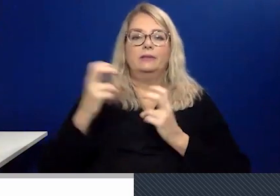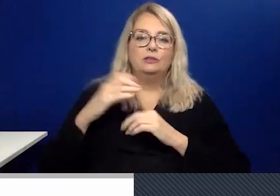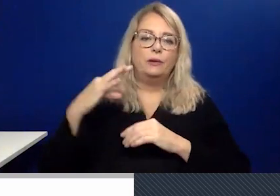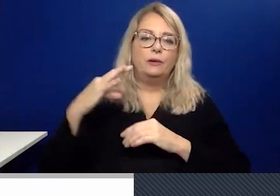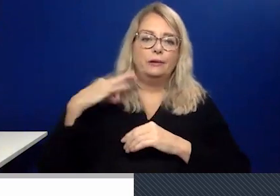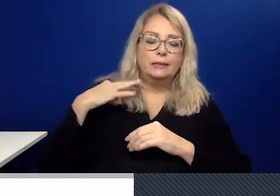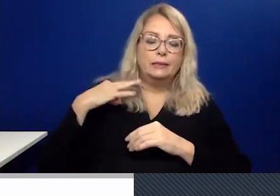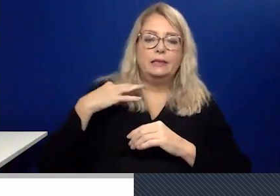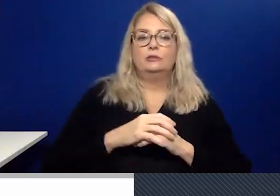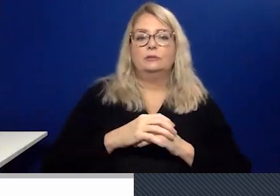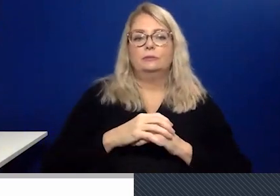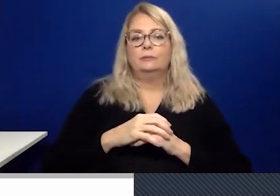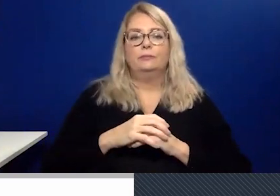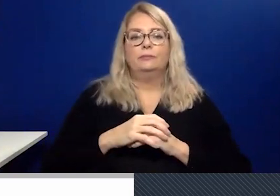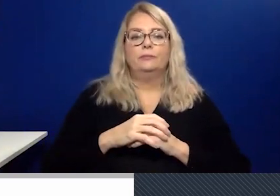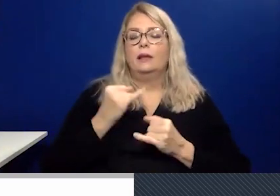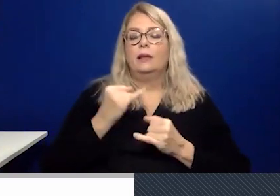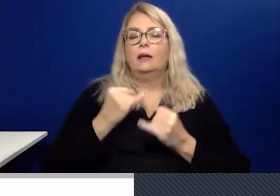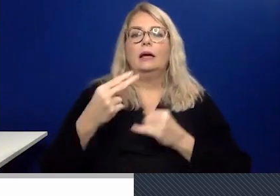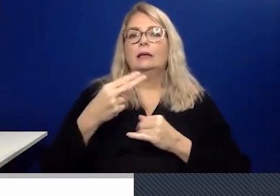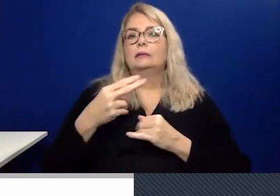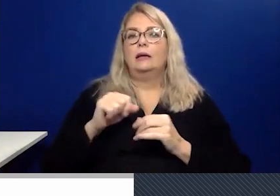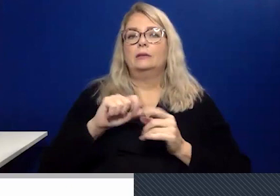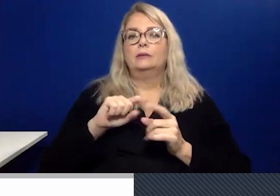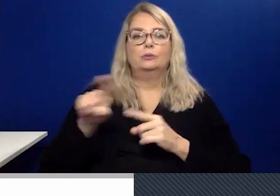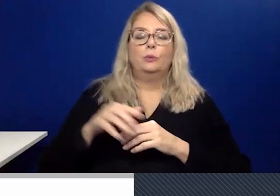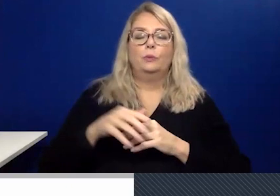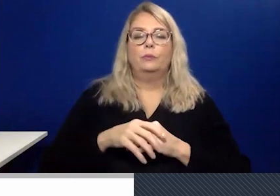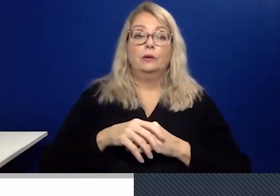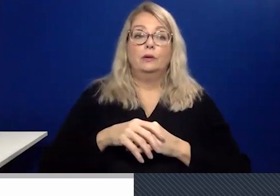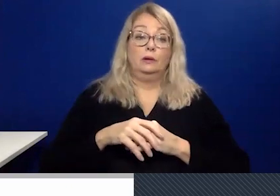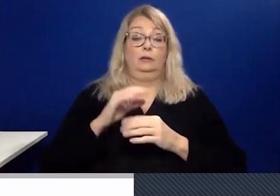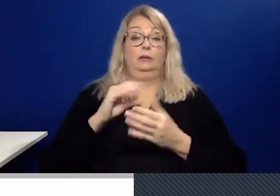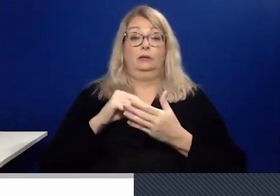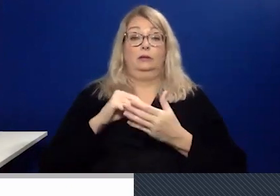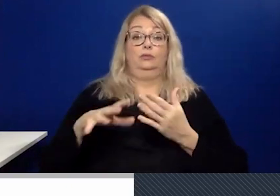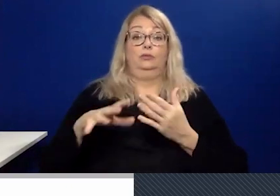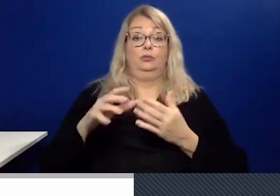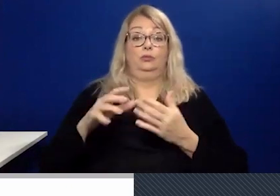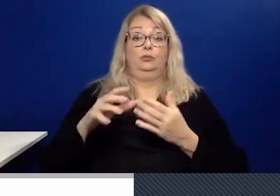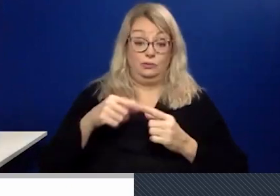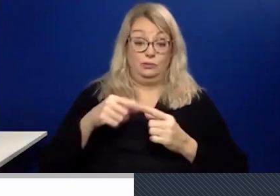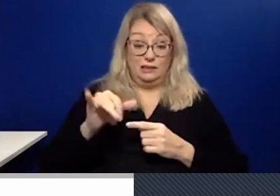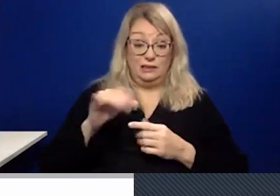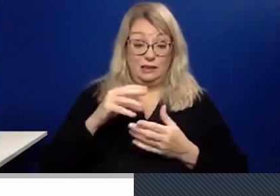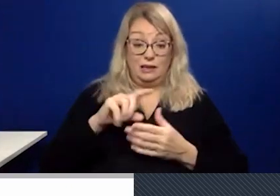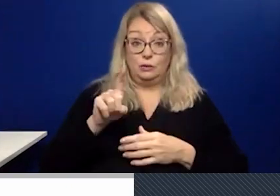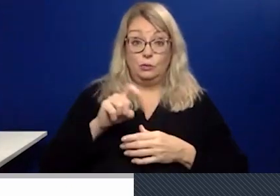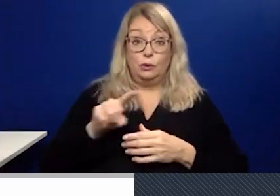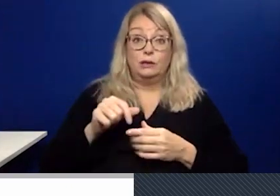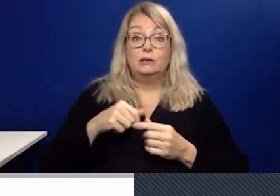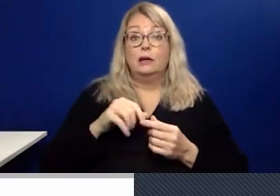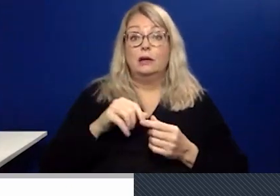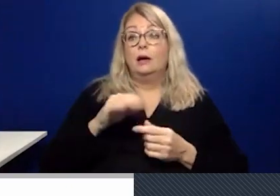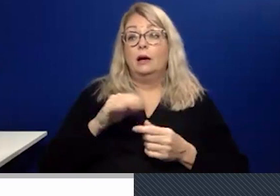asks, what was the last high school you attended? Well, students at the adult schools, when they see that question, they'll put, oh, I went to Bullard High, or I went